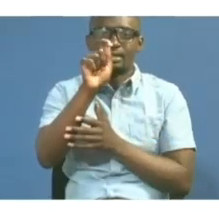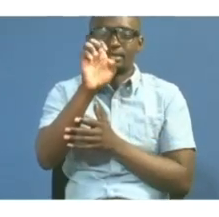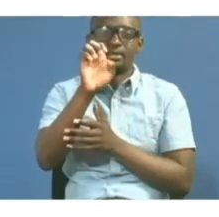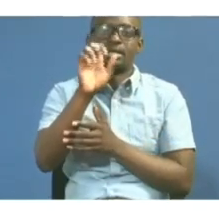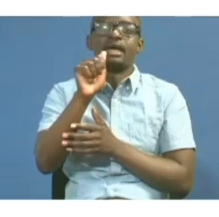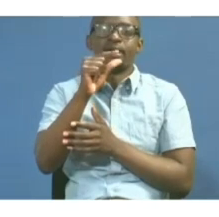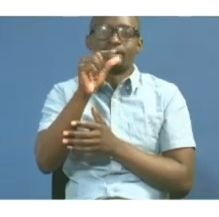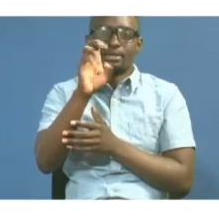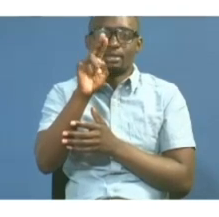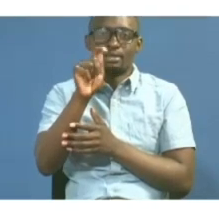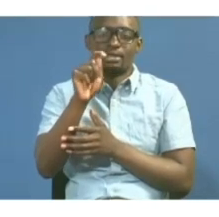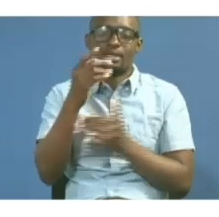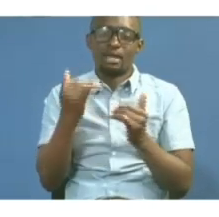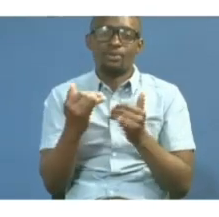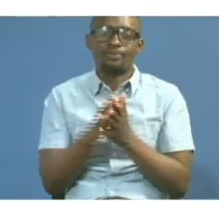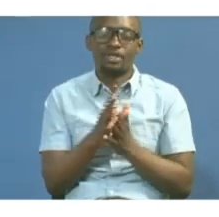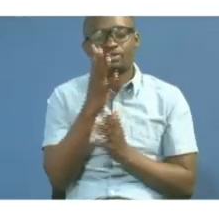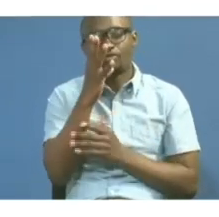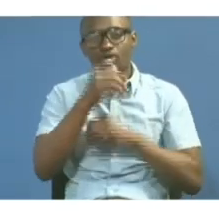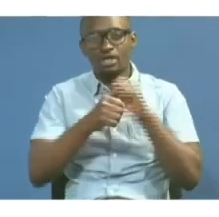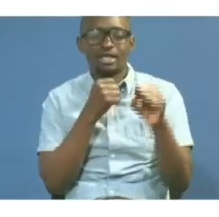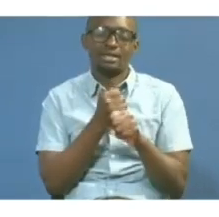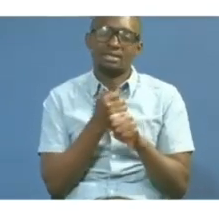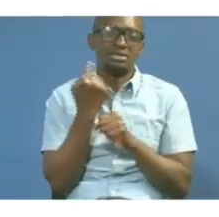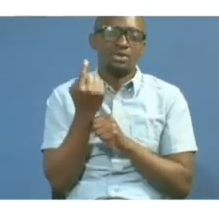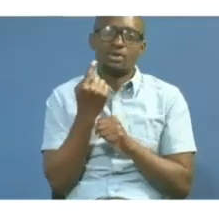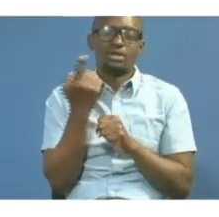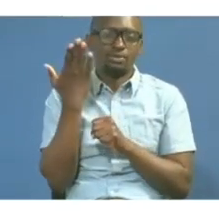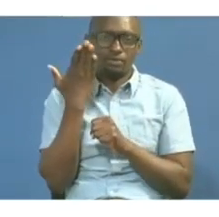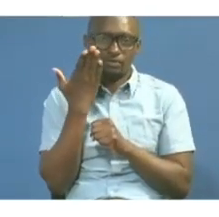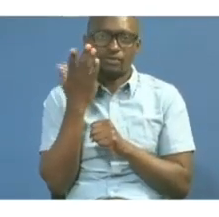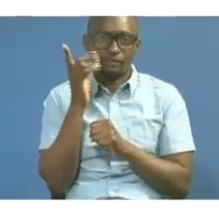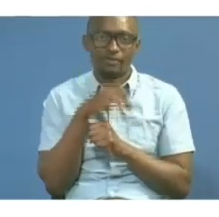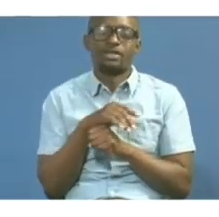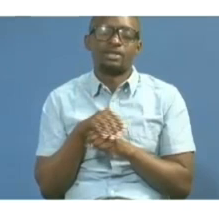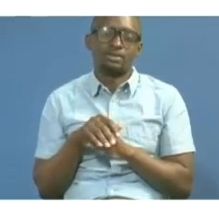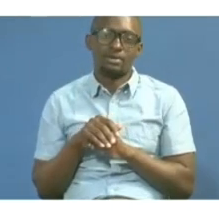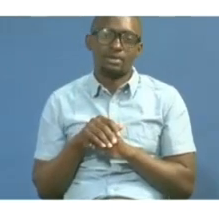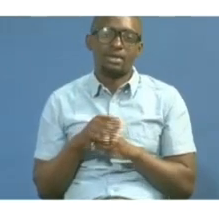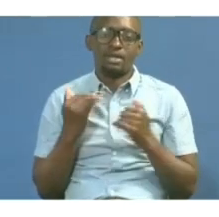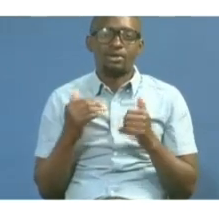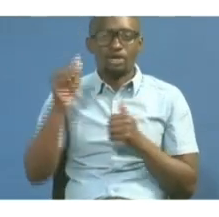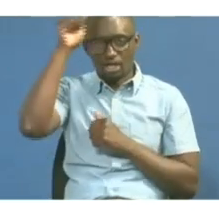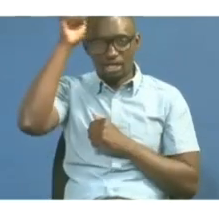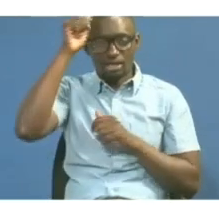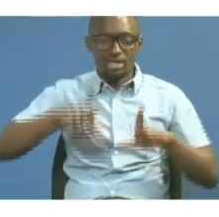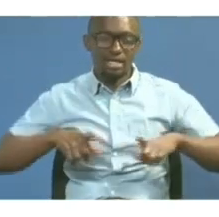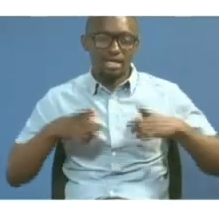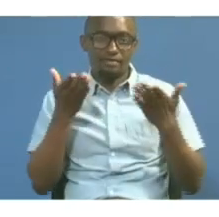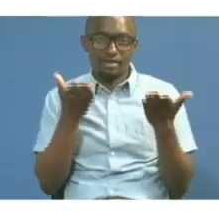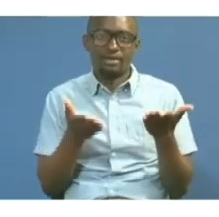both programs, we take 4 years to finish. The other thing that I would like to mention to you is in